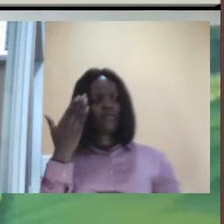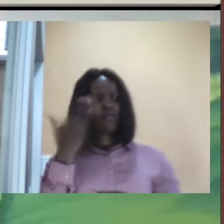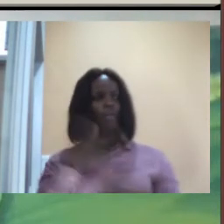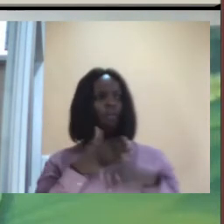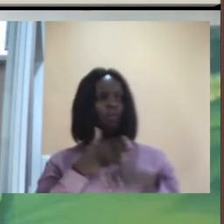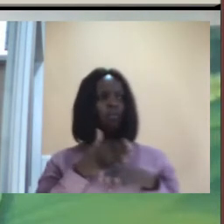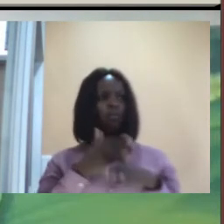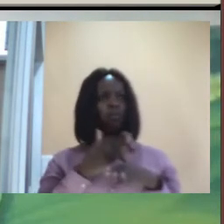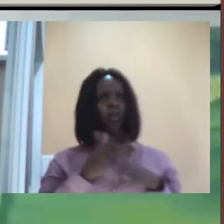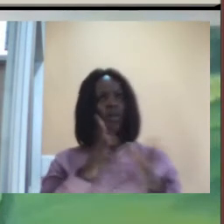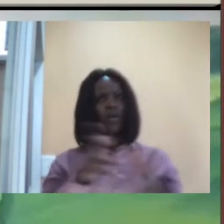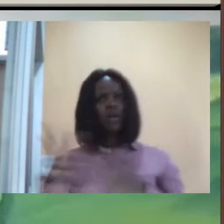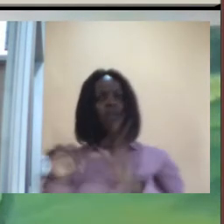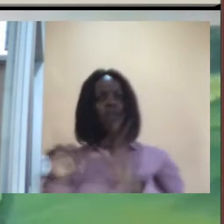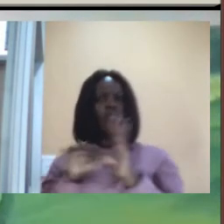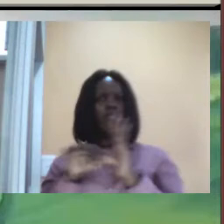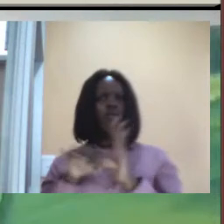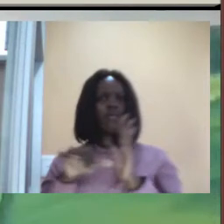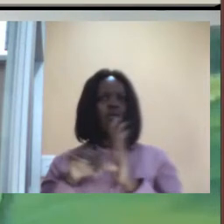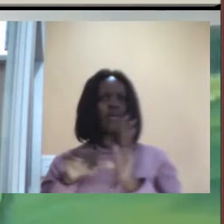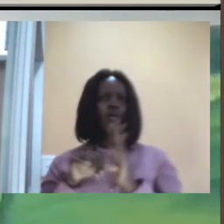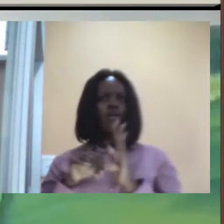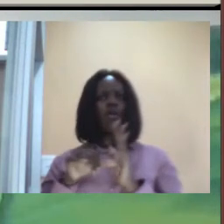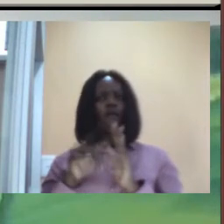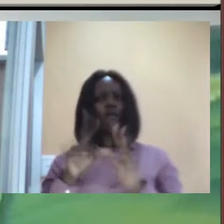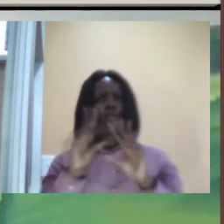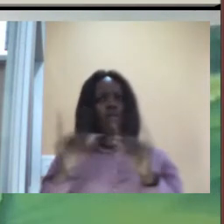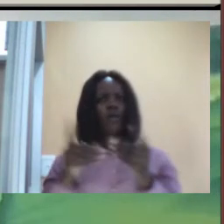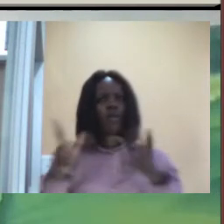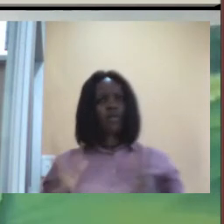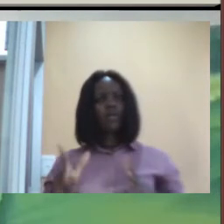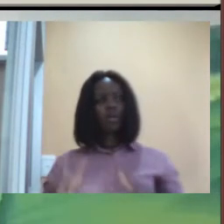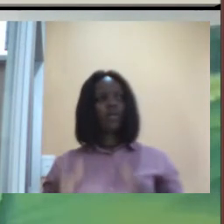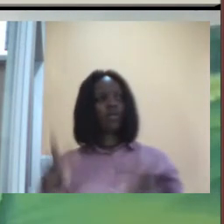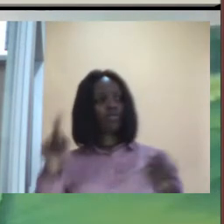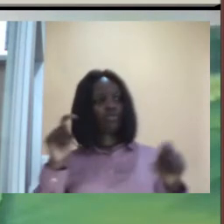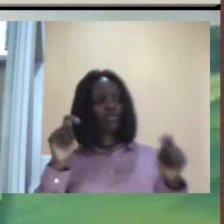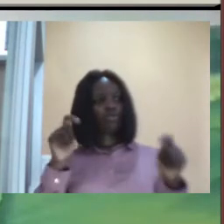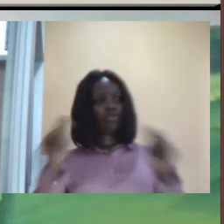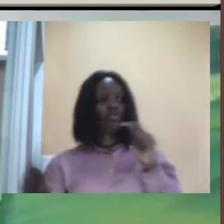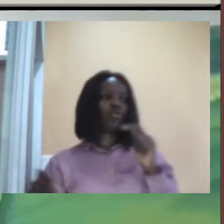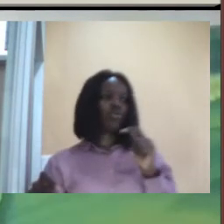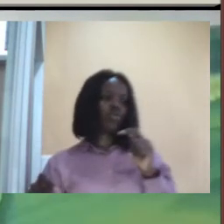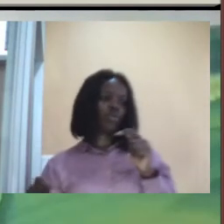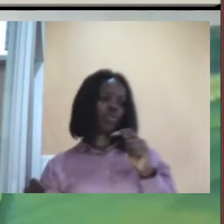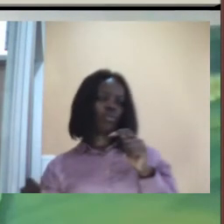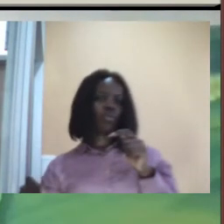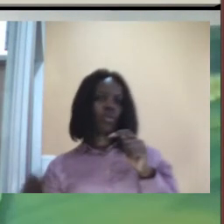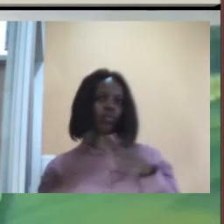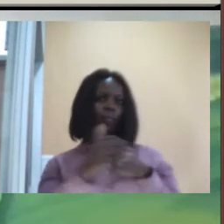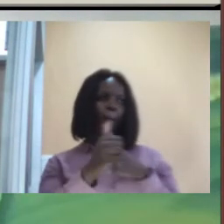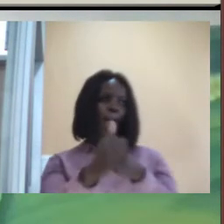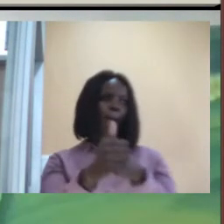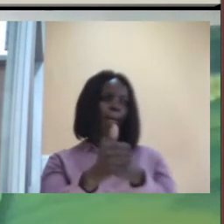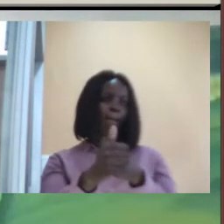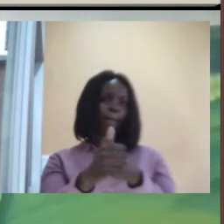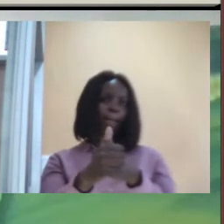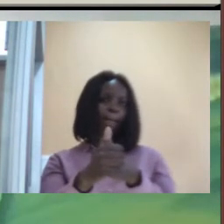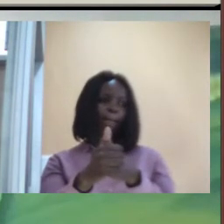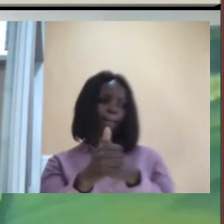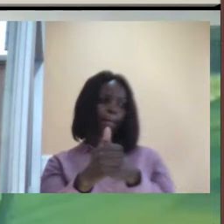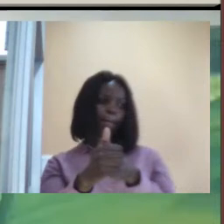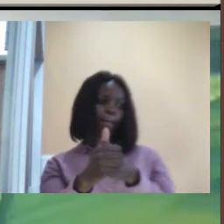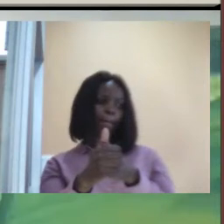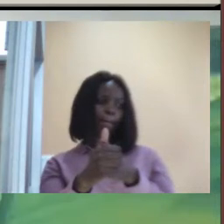are critical and also important to us for this department to turn the corner as we are guided. And I want also